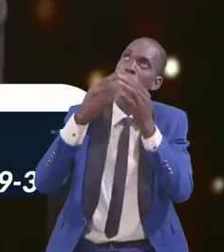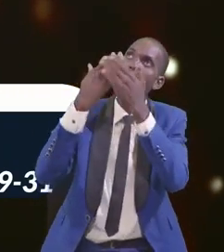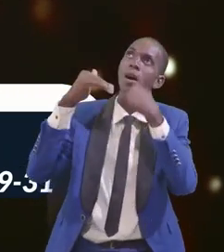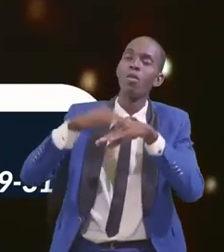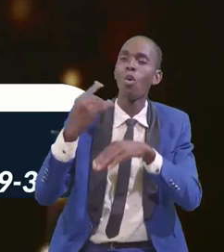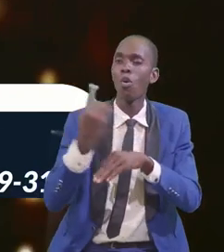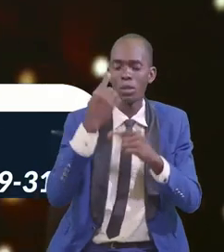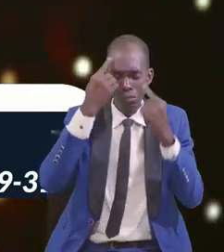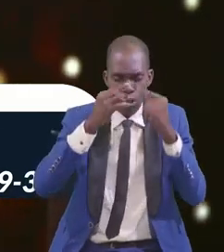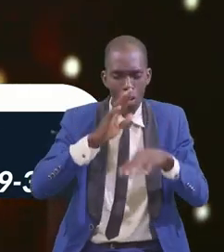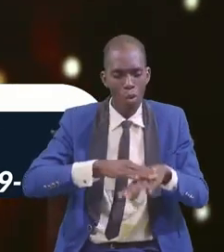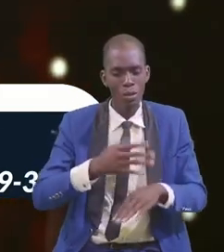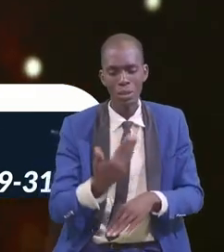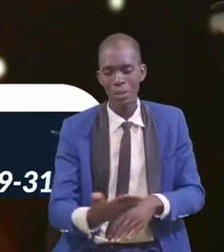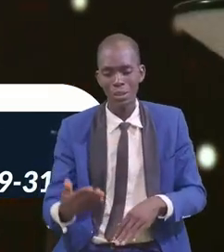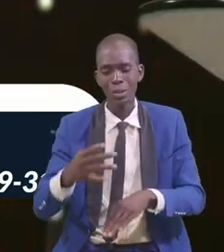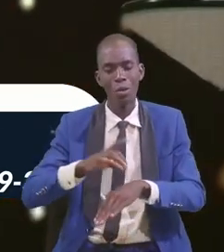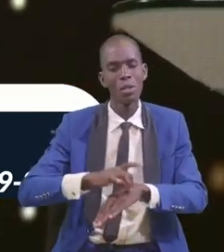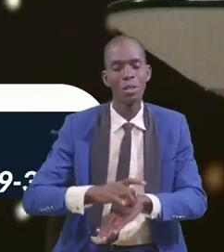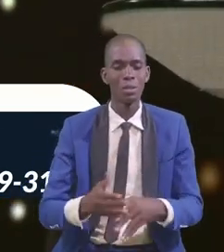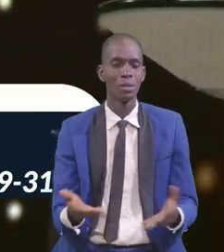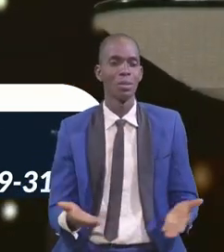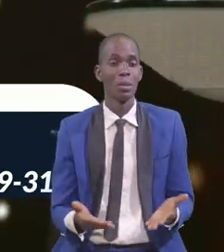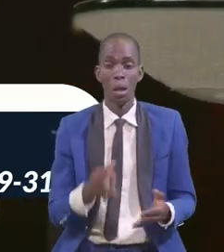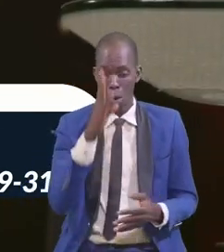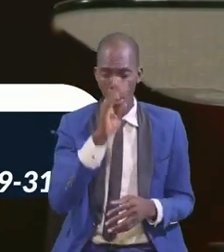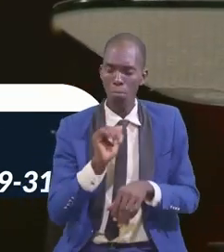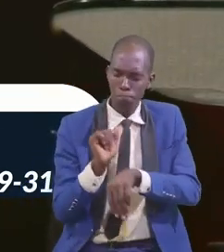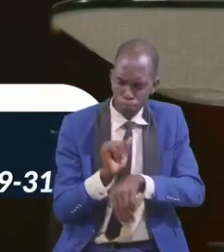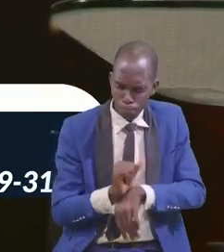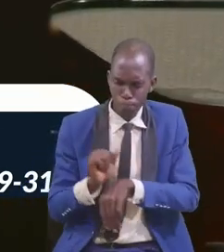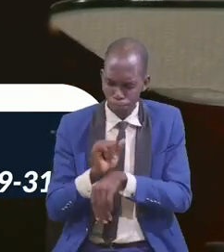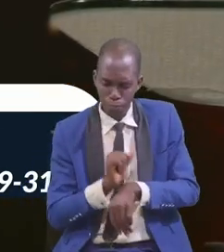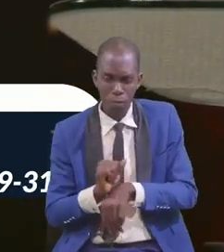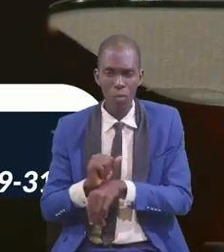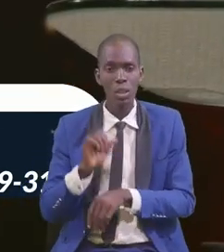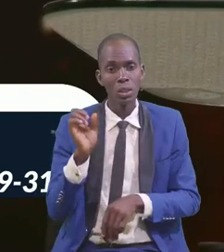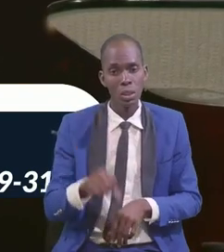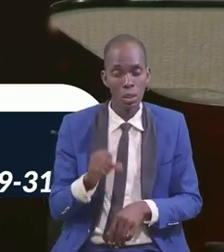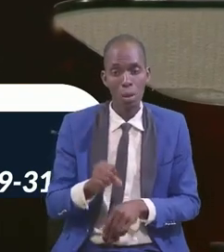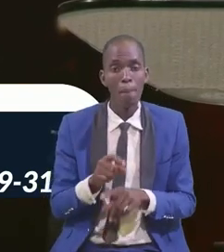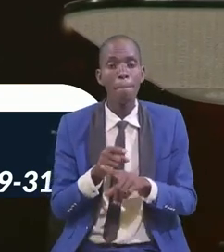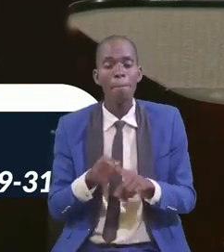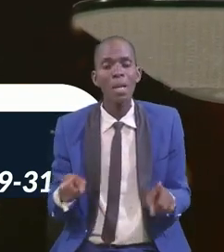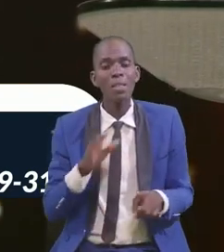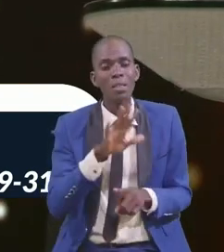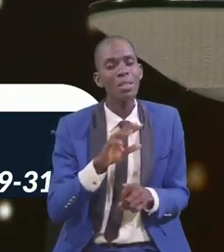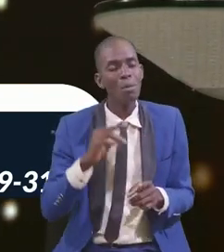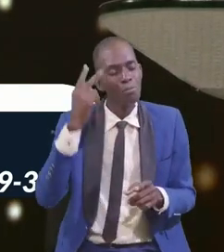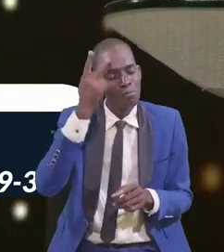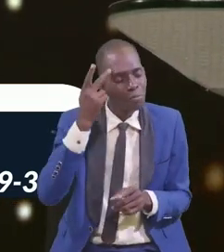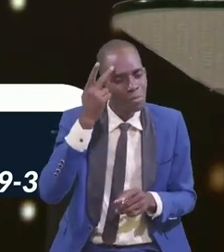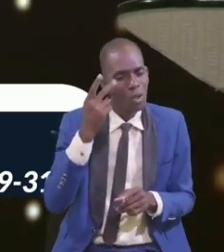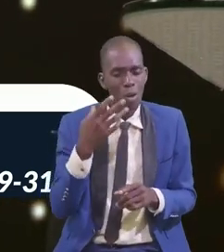on earth. It's a man of activity. A purposeful activity, but the purpose is only for